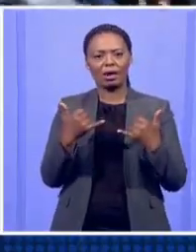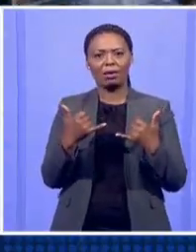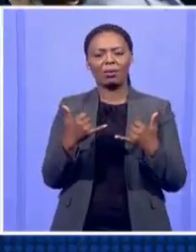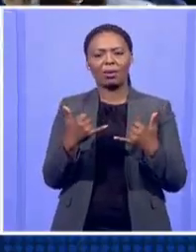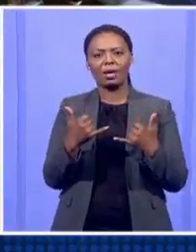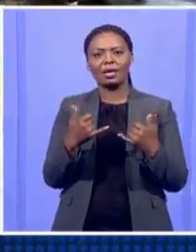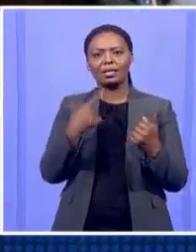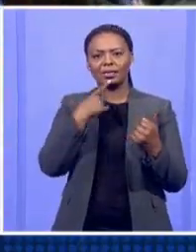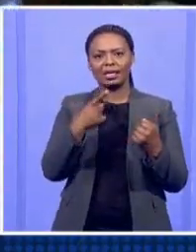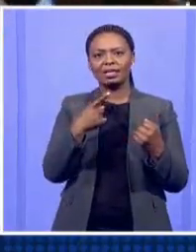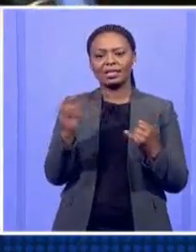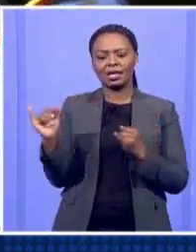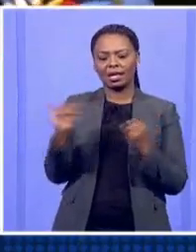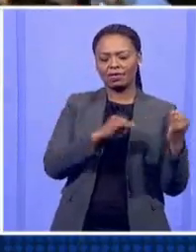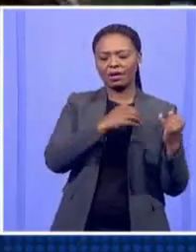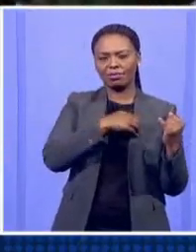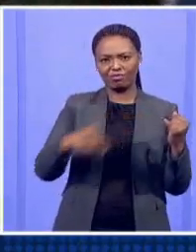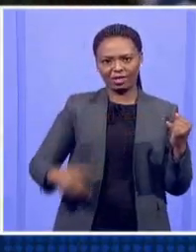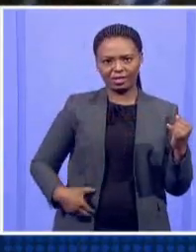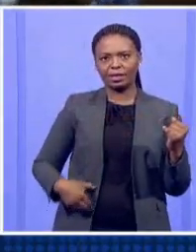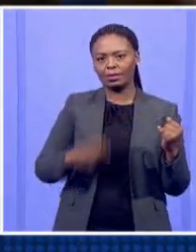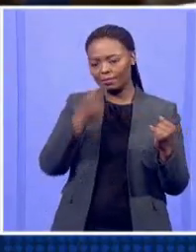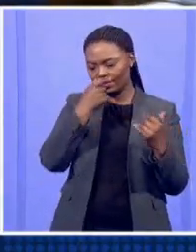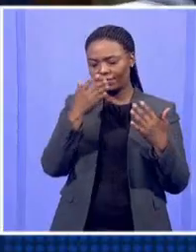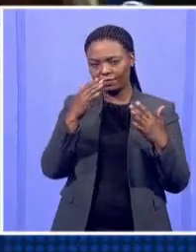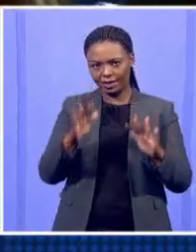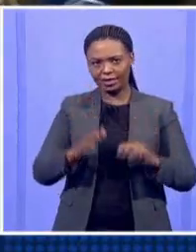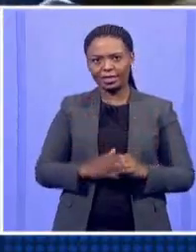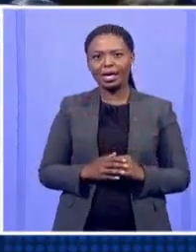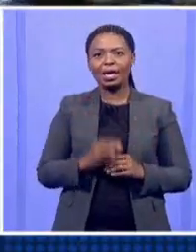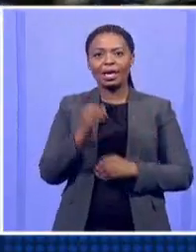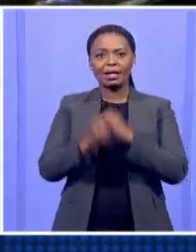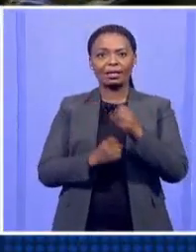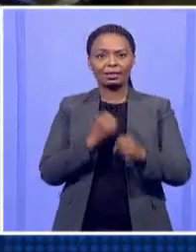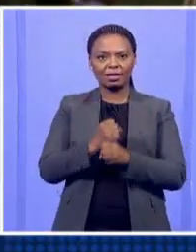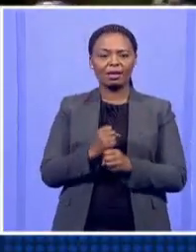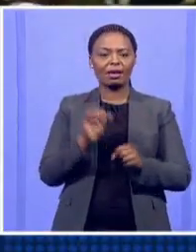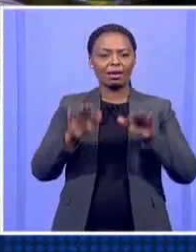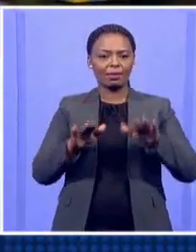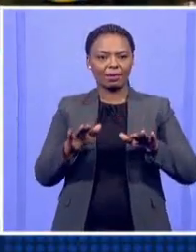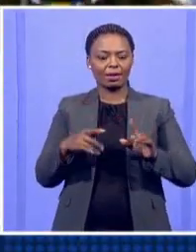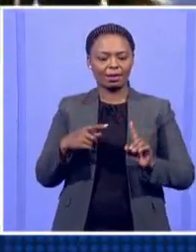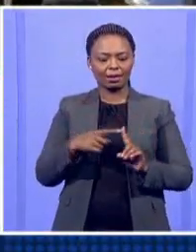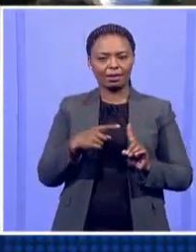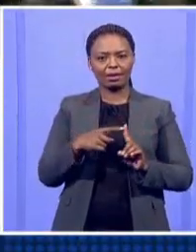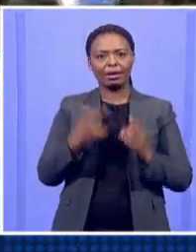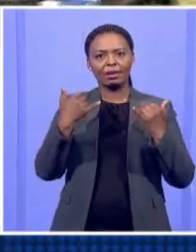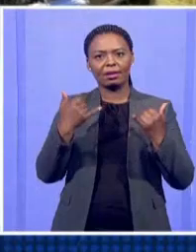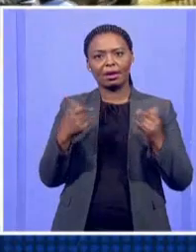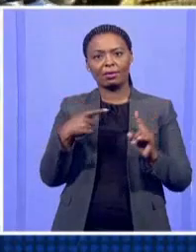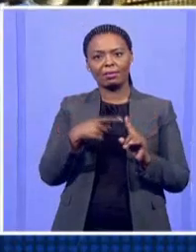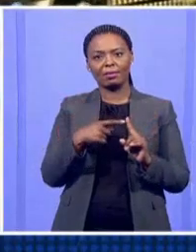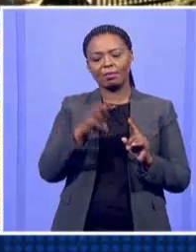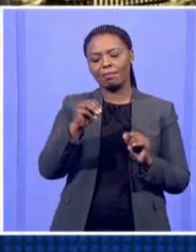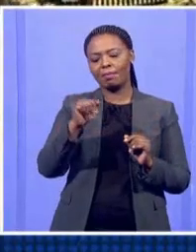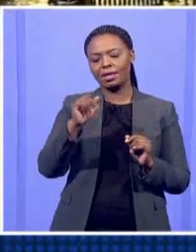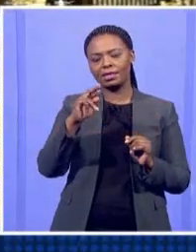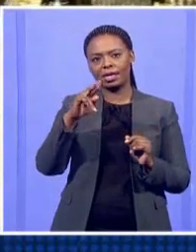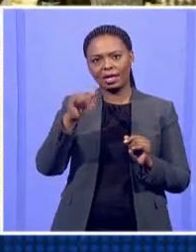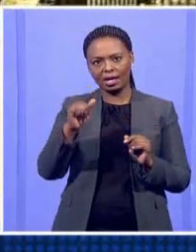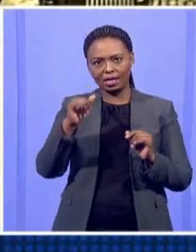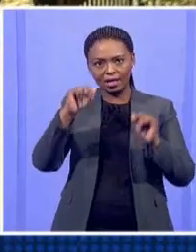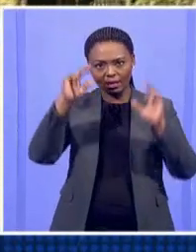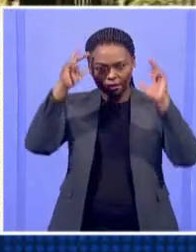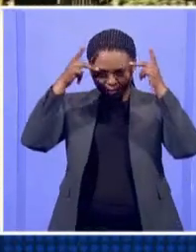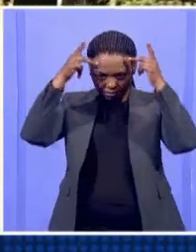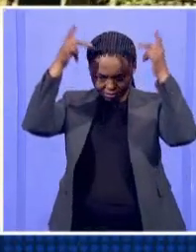be in attendance, that on the 11th of April next year, Princess Masalanabo will be coronated Queen Modjadji the